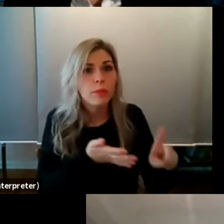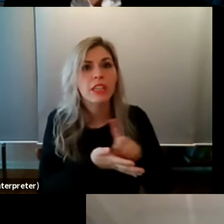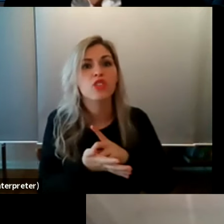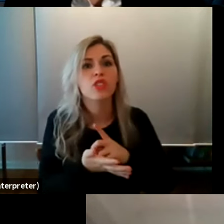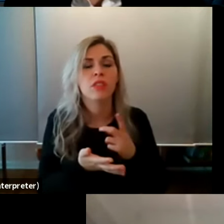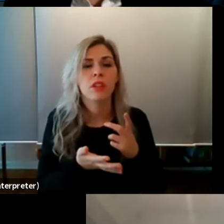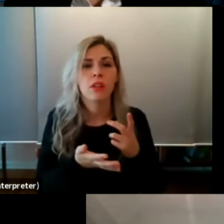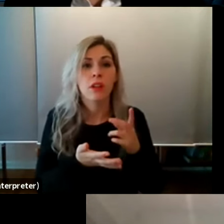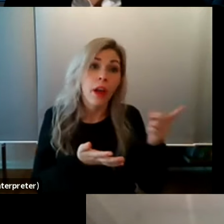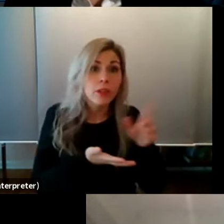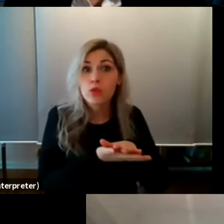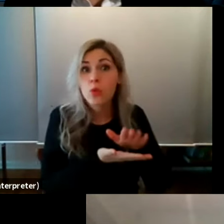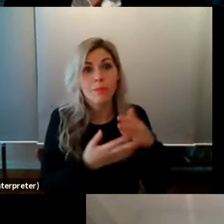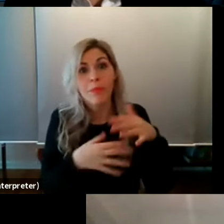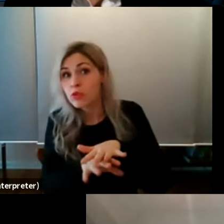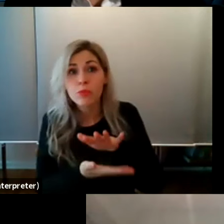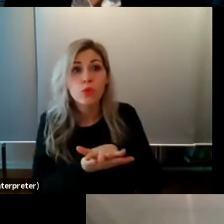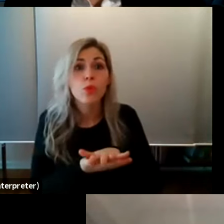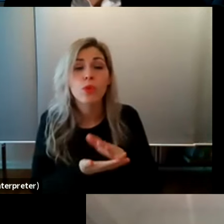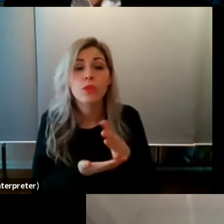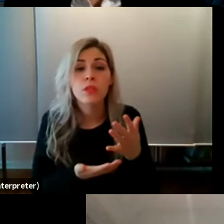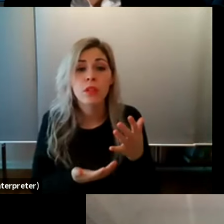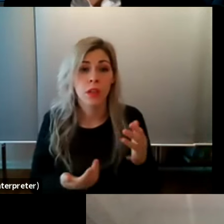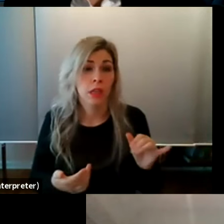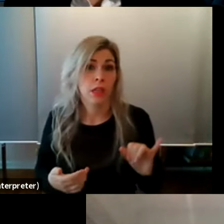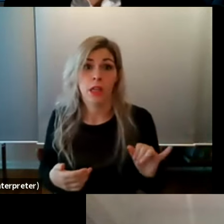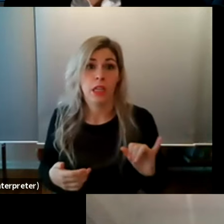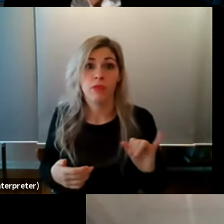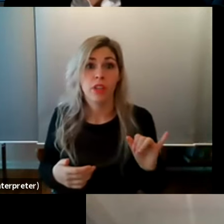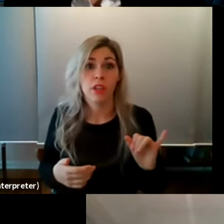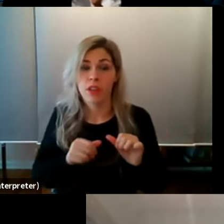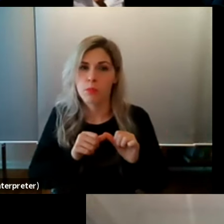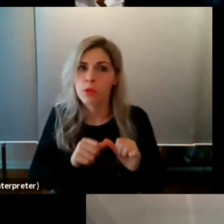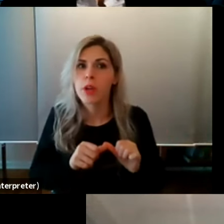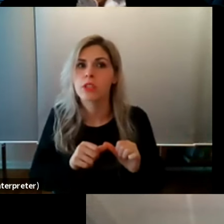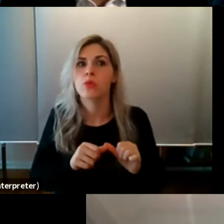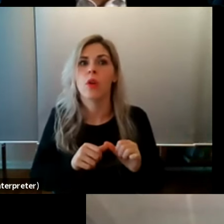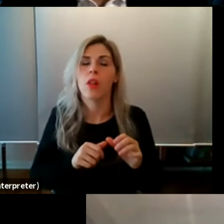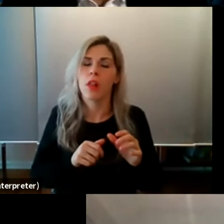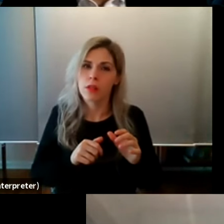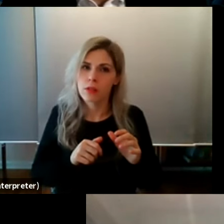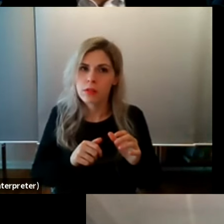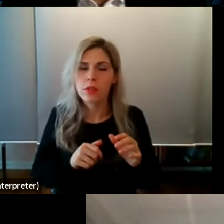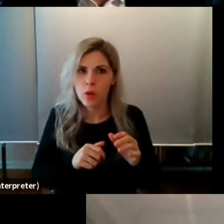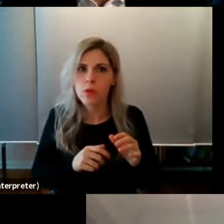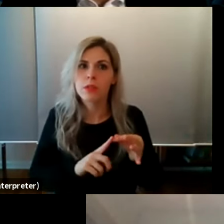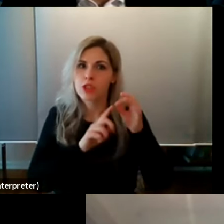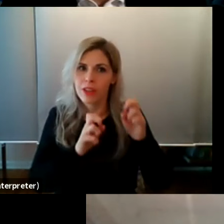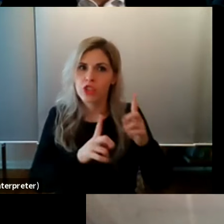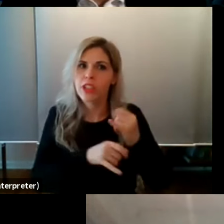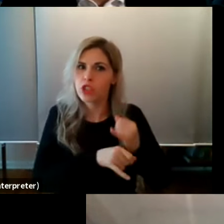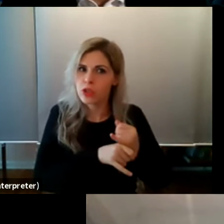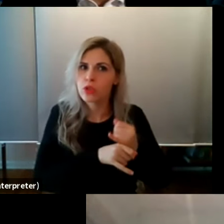at schools, at mainstream schools, even through the perpetual role of special education institutions,